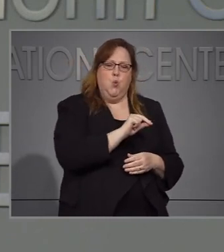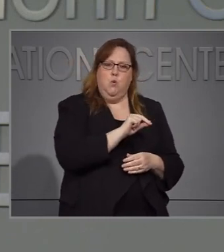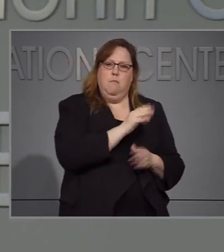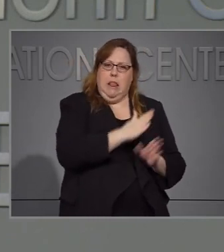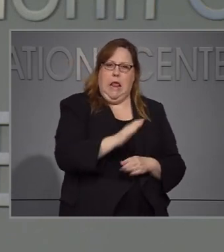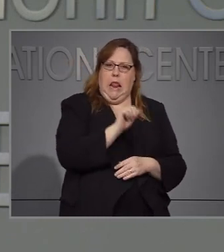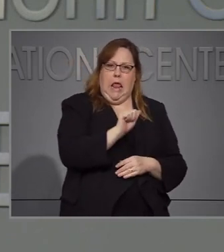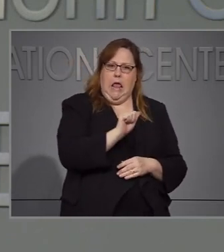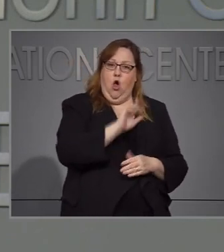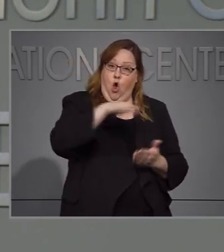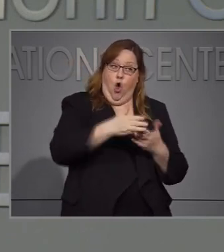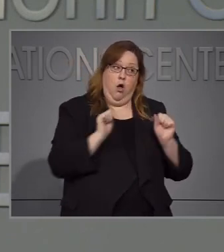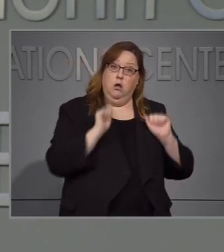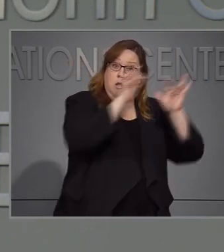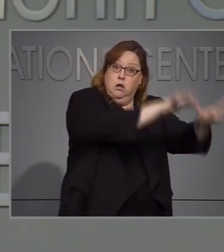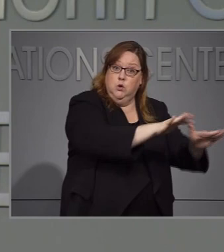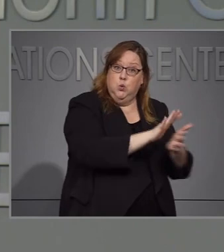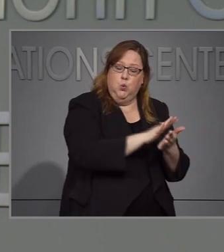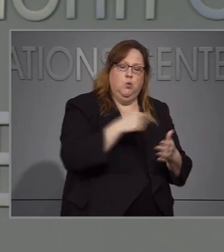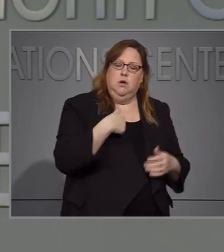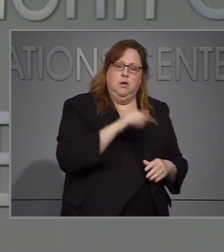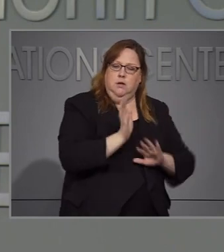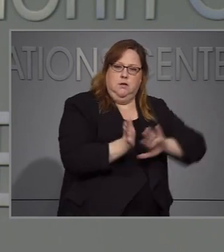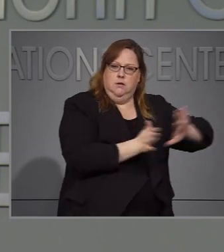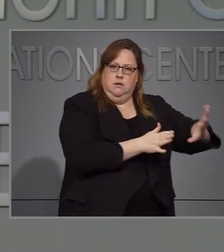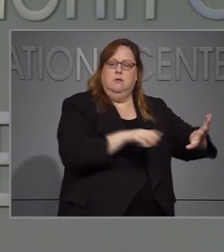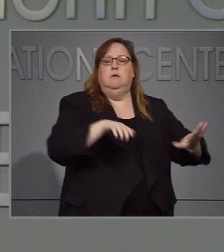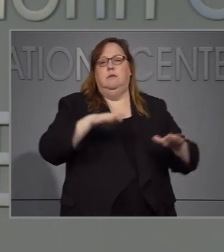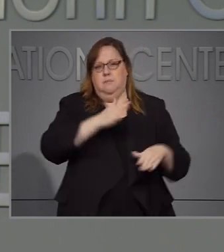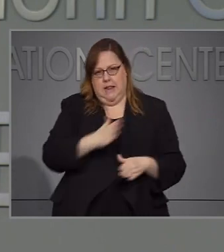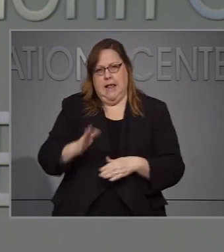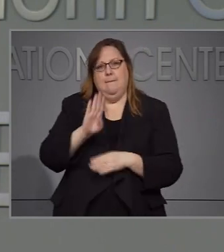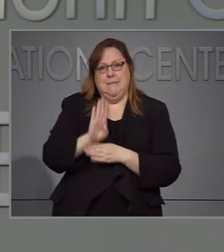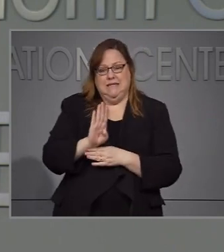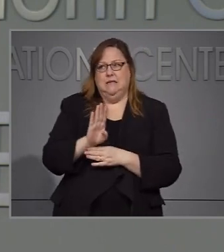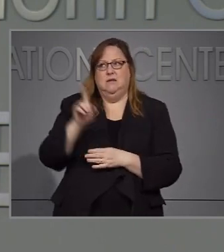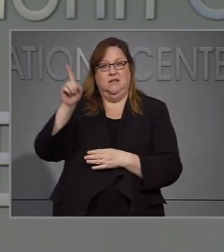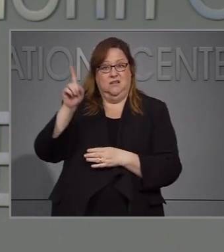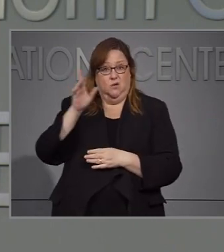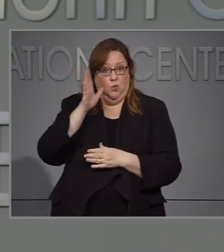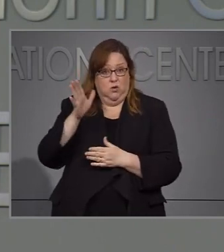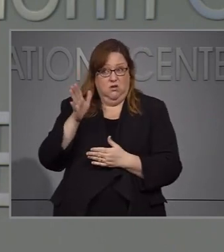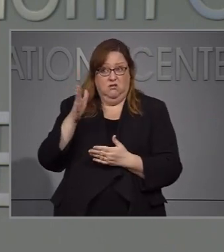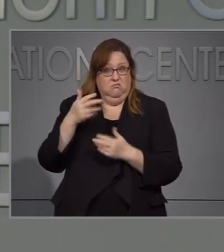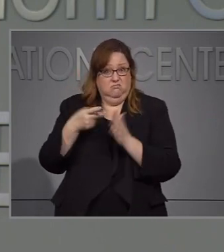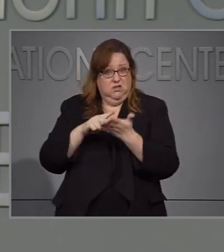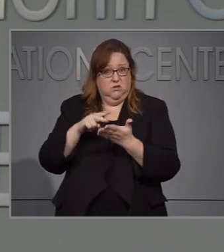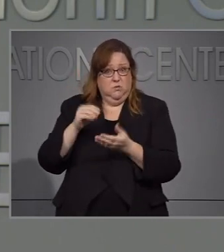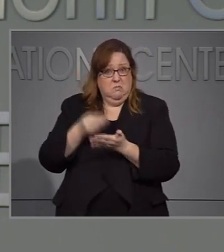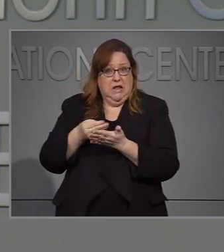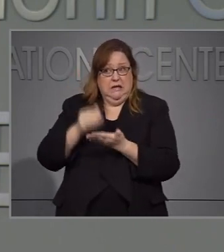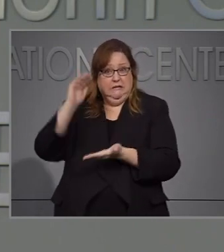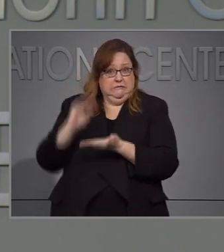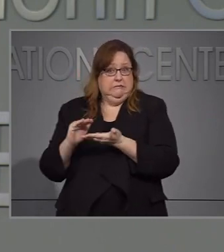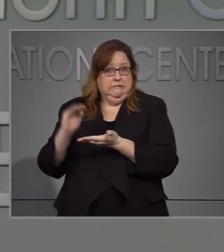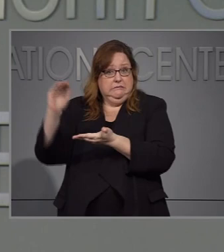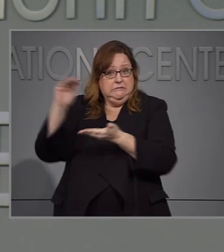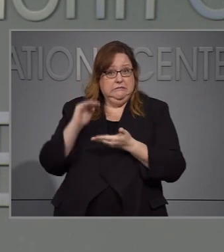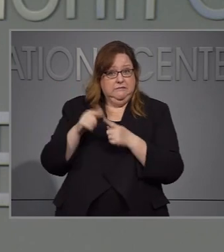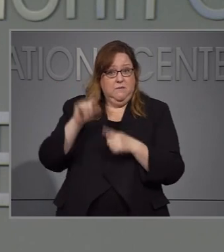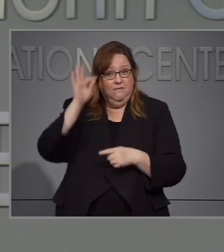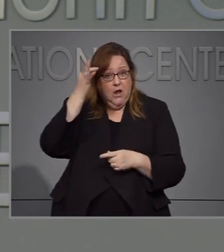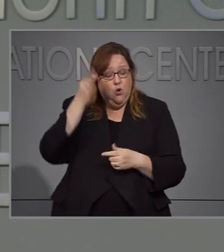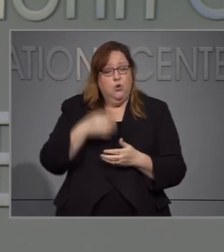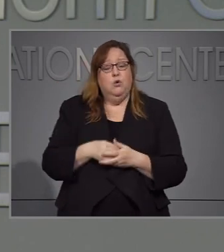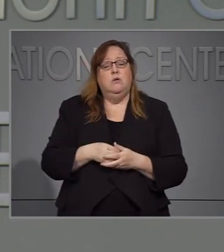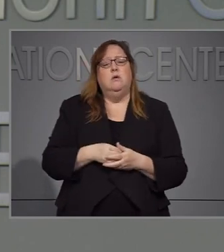days to go before UNC and NC State reopen, are you going to apply these same standards to